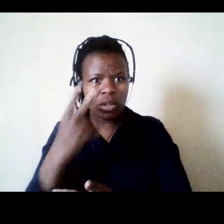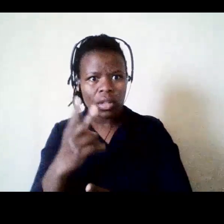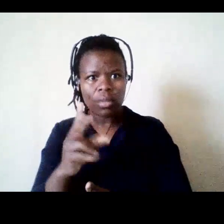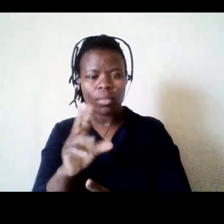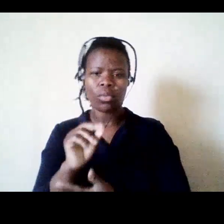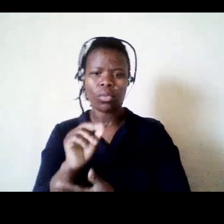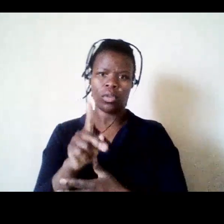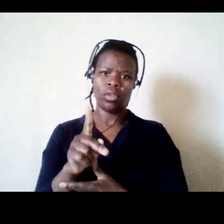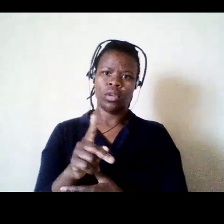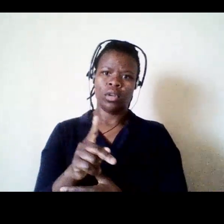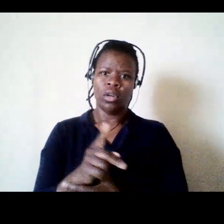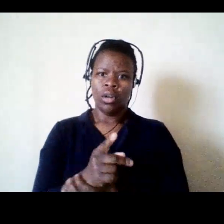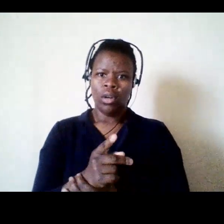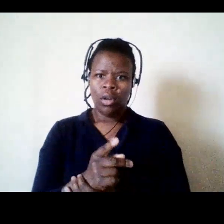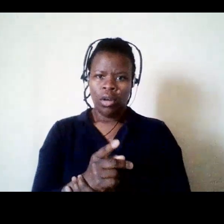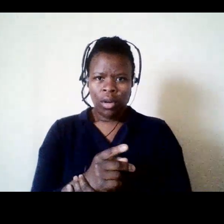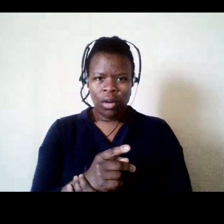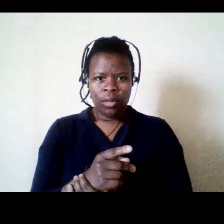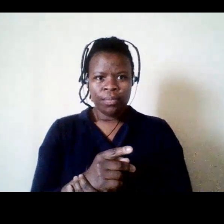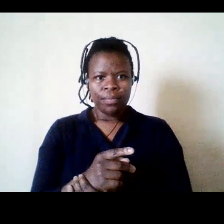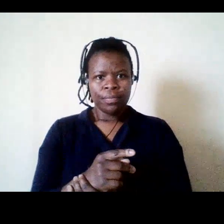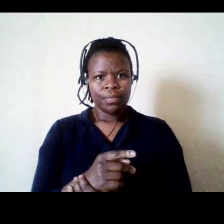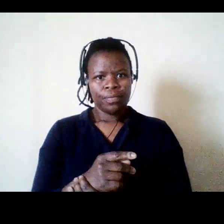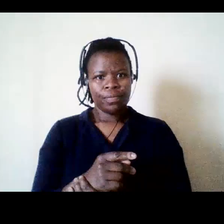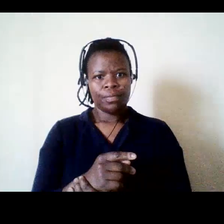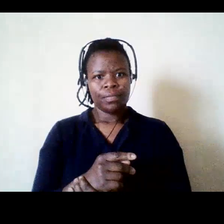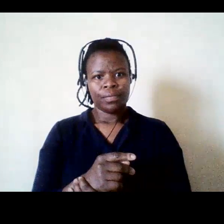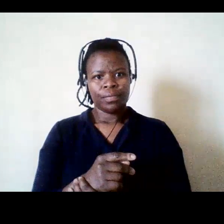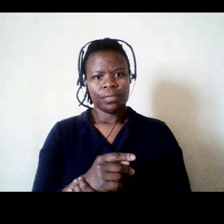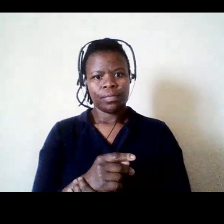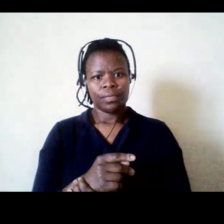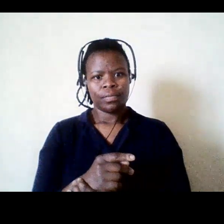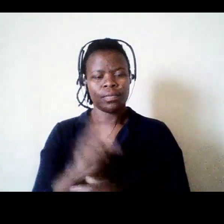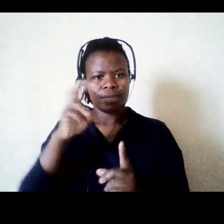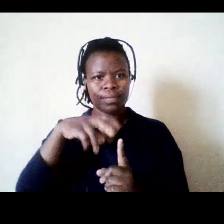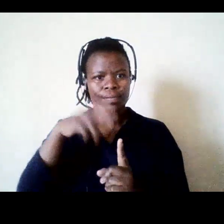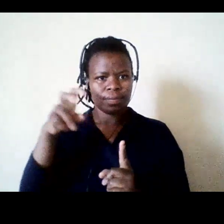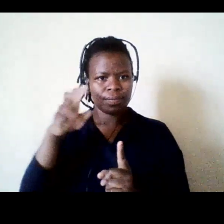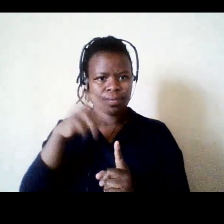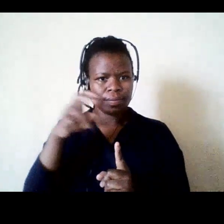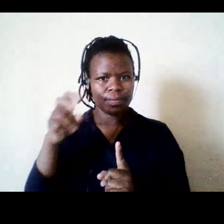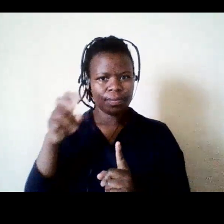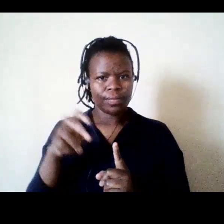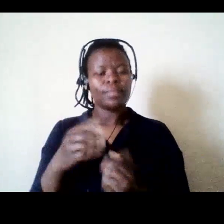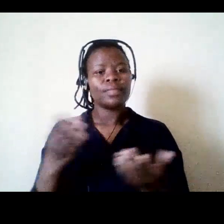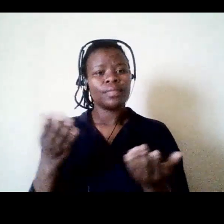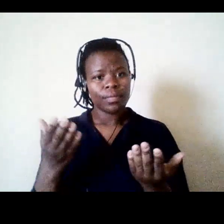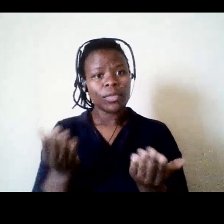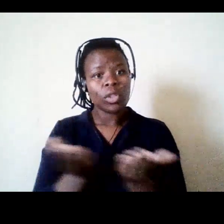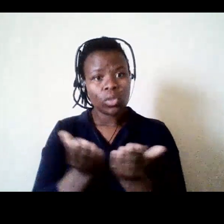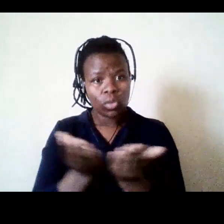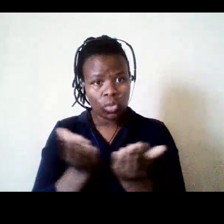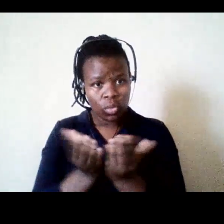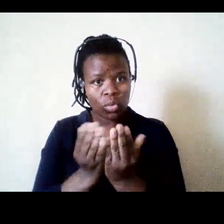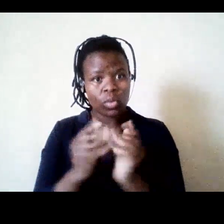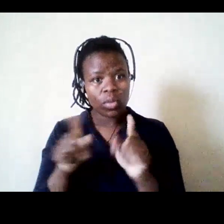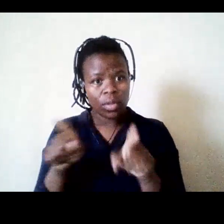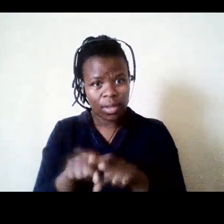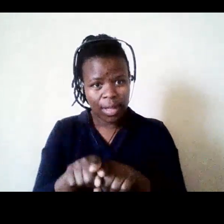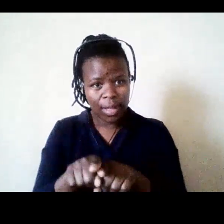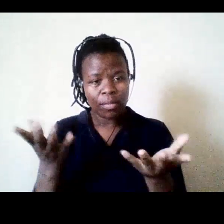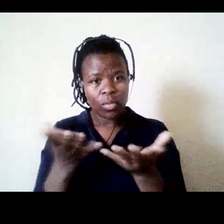her independence, his participation at school and at his community.